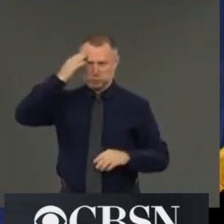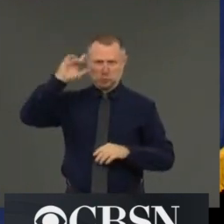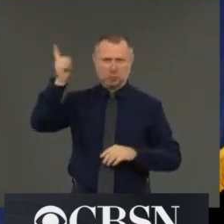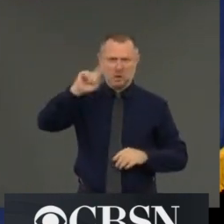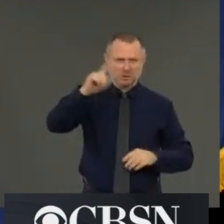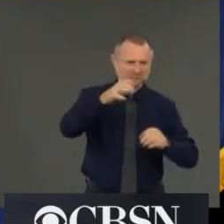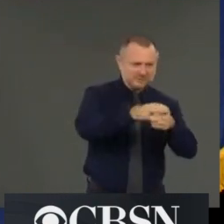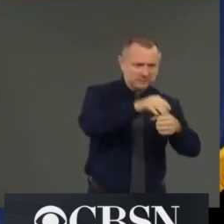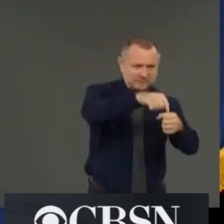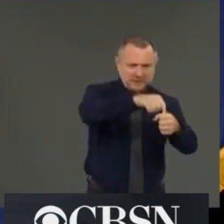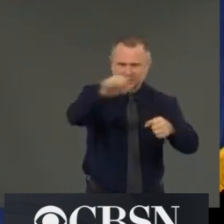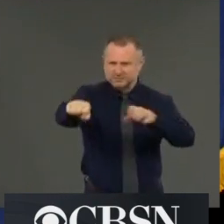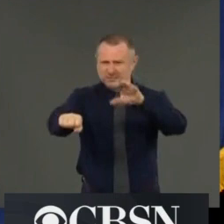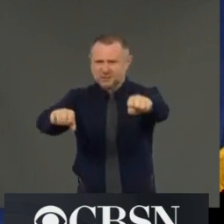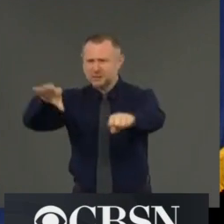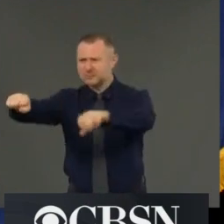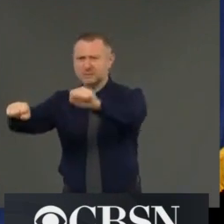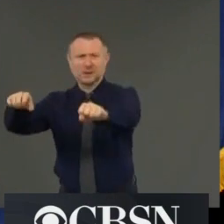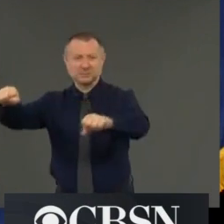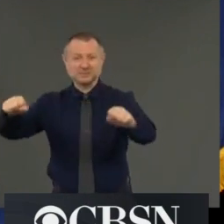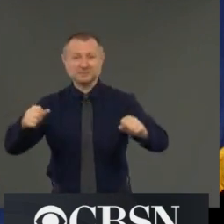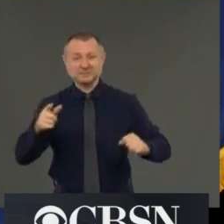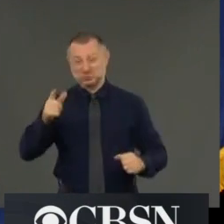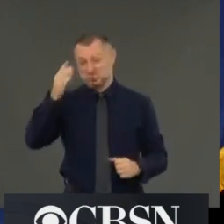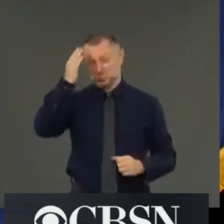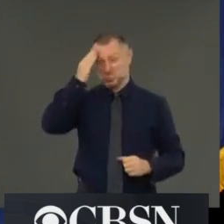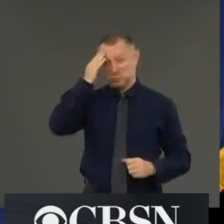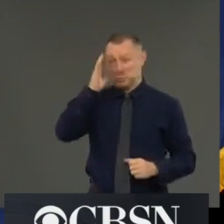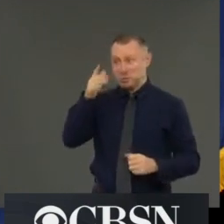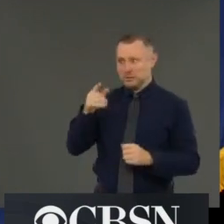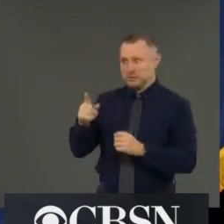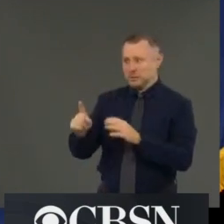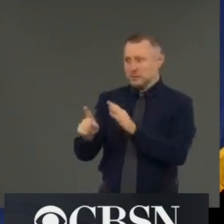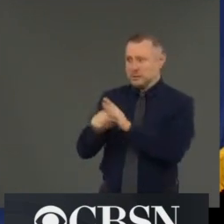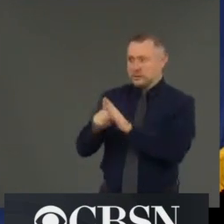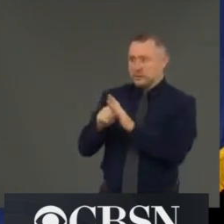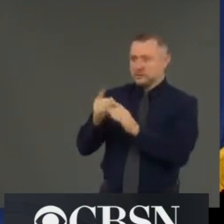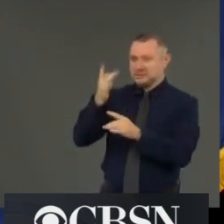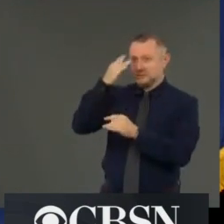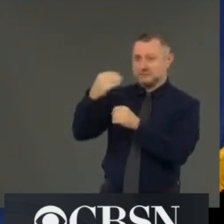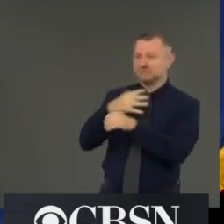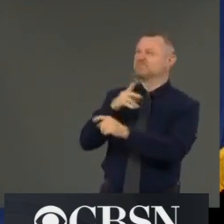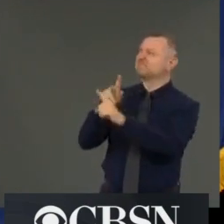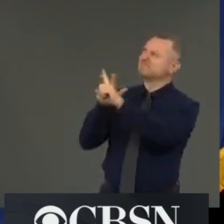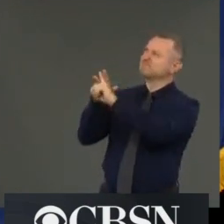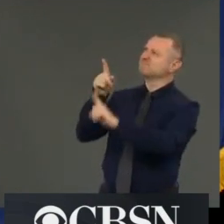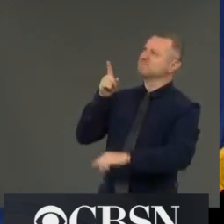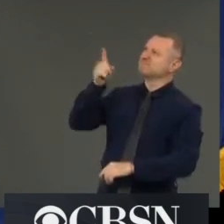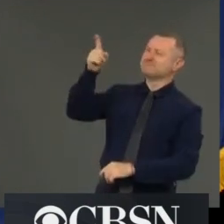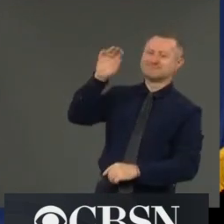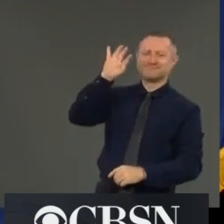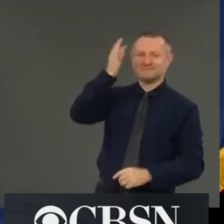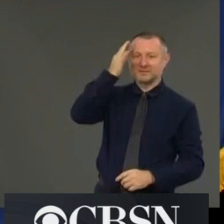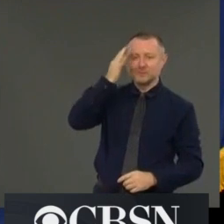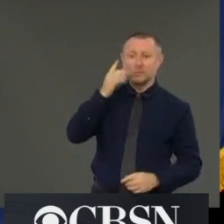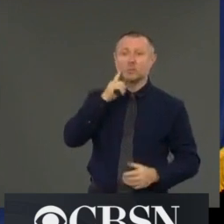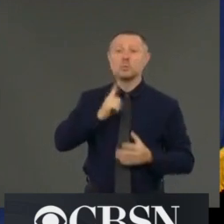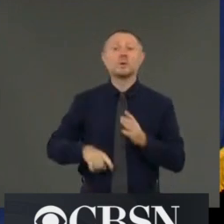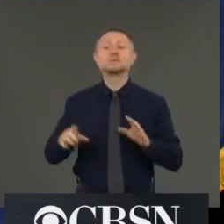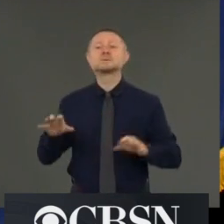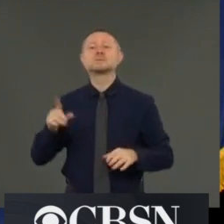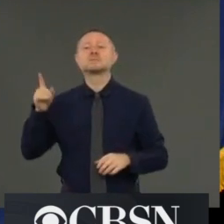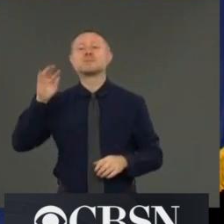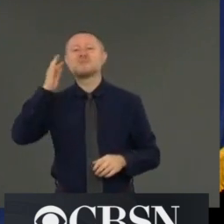are and make sure you know if they're coming here. That's the federal job. You know what they did? They